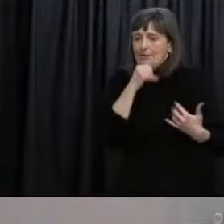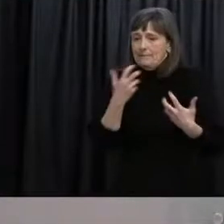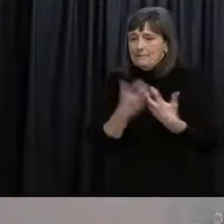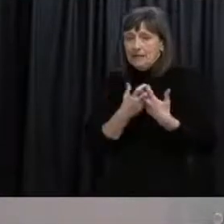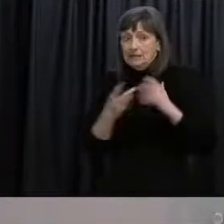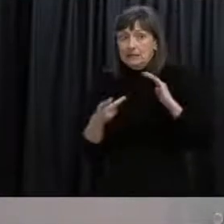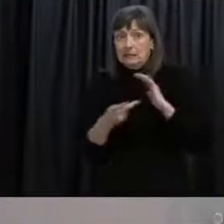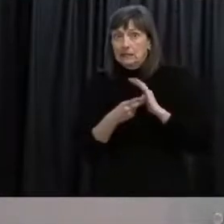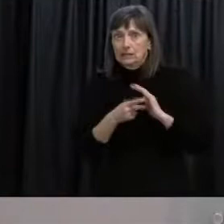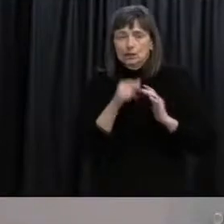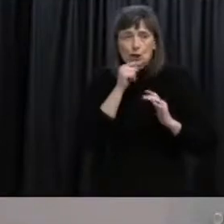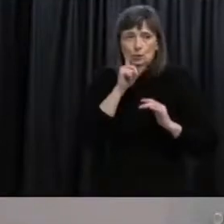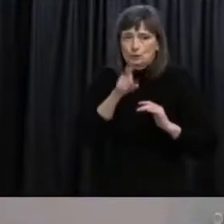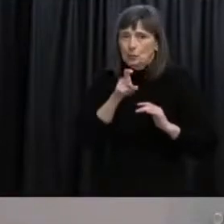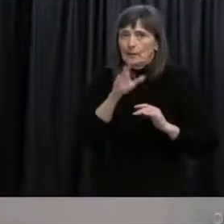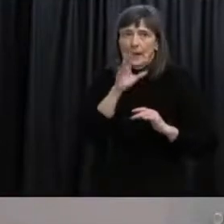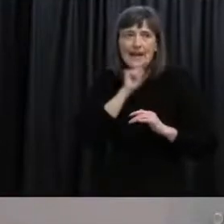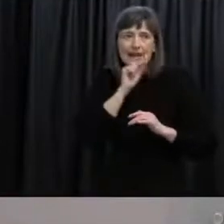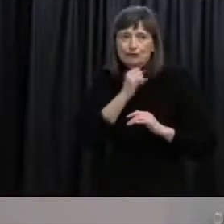their second dose?